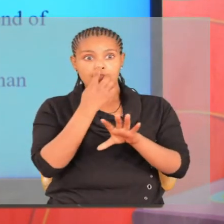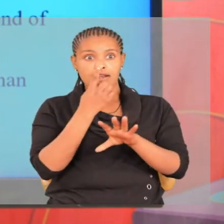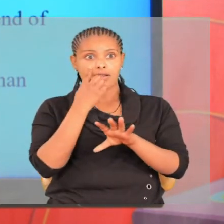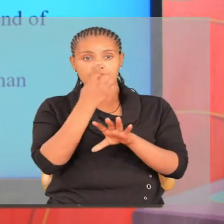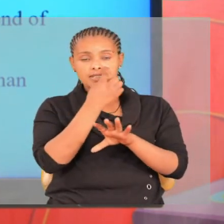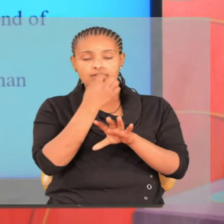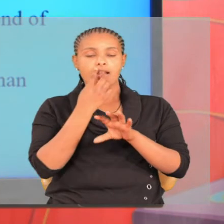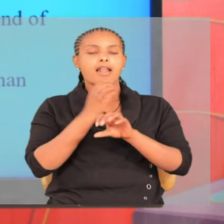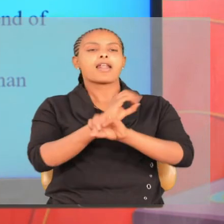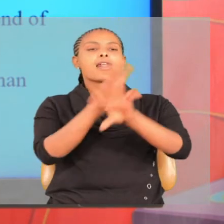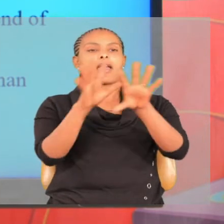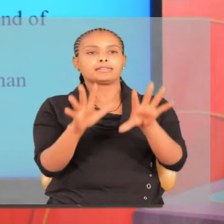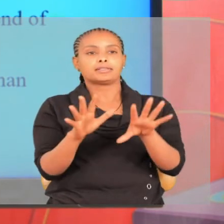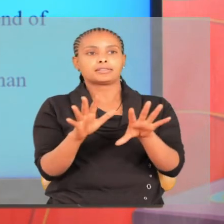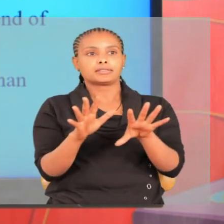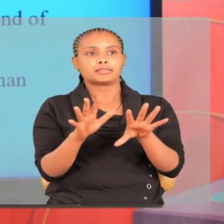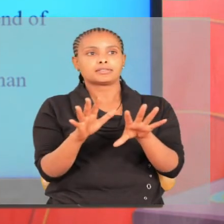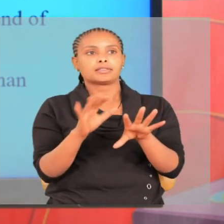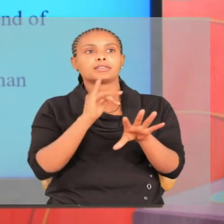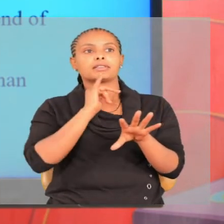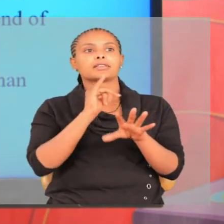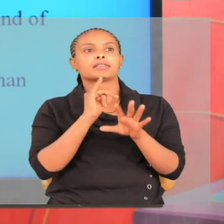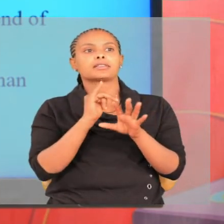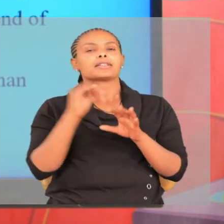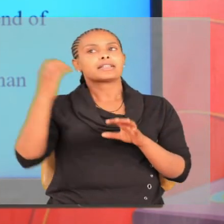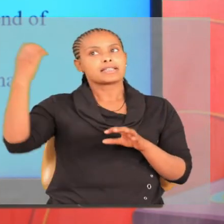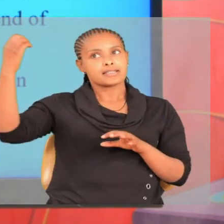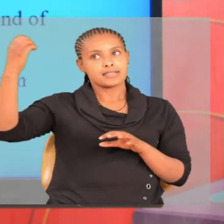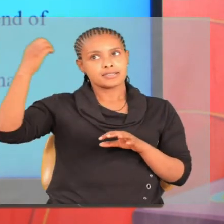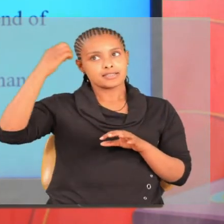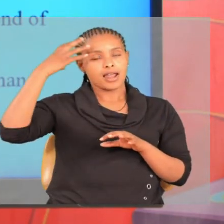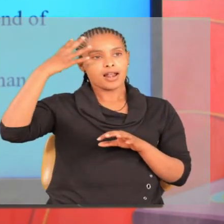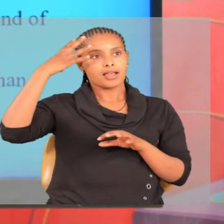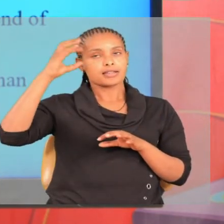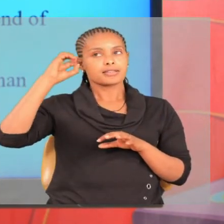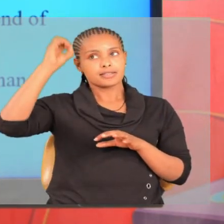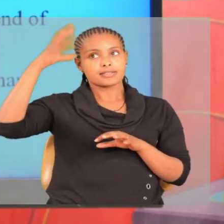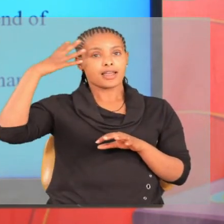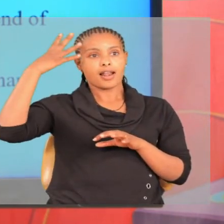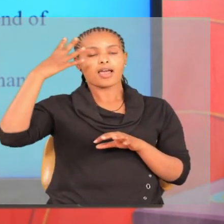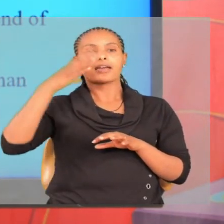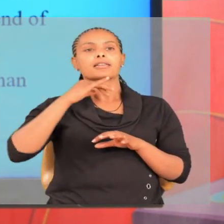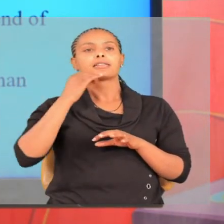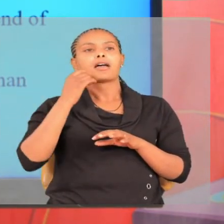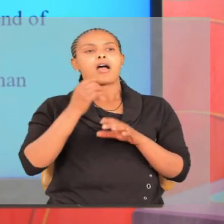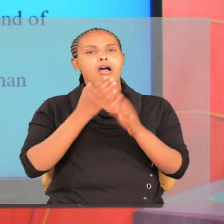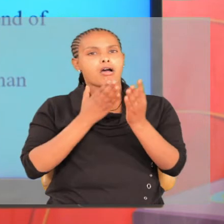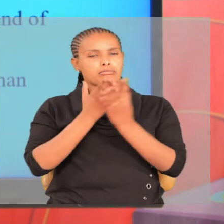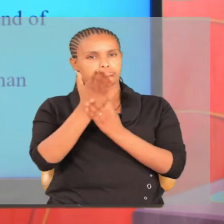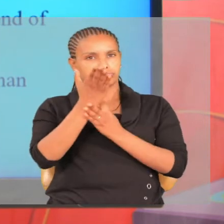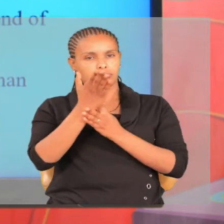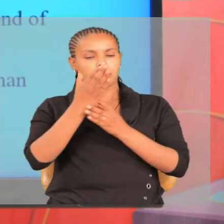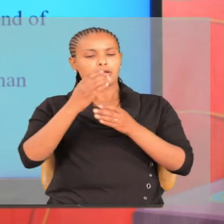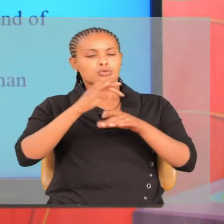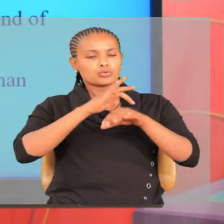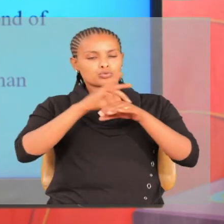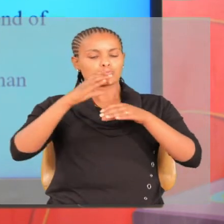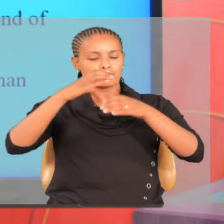of visible light is sunlight. If sunlight is allowed to pass through a